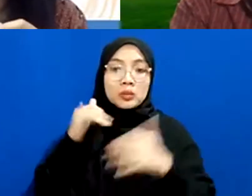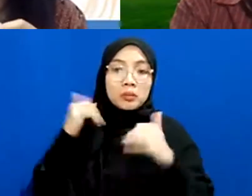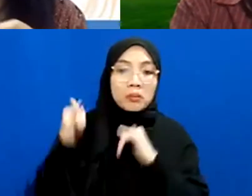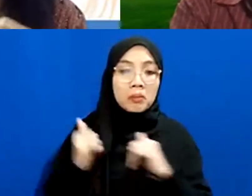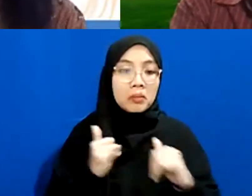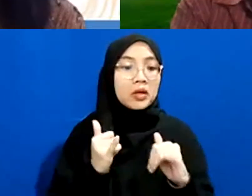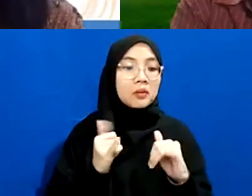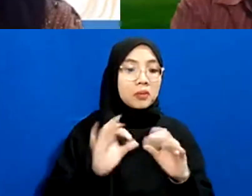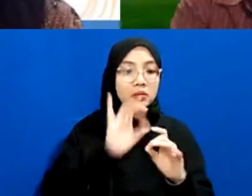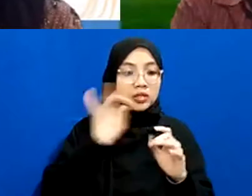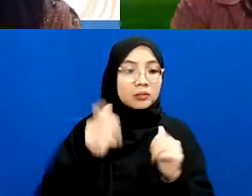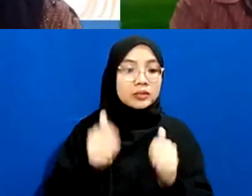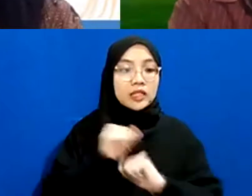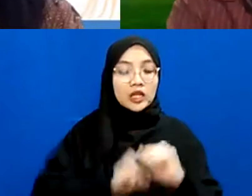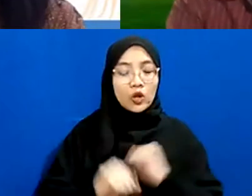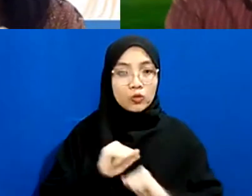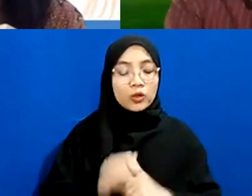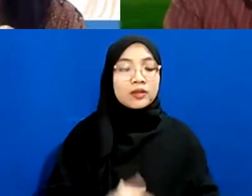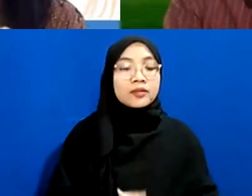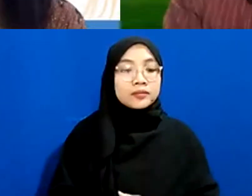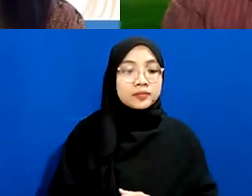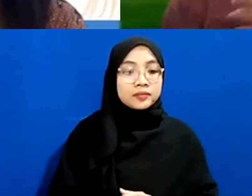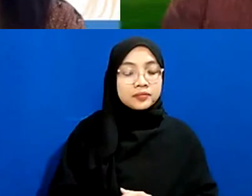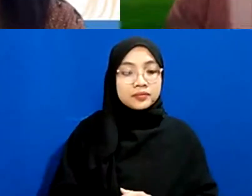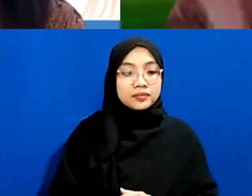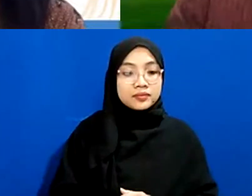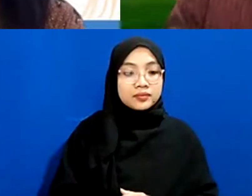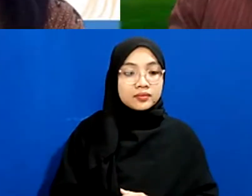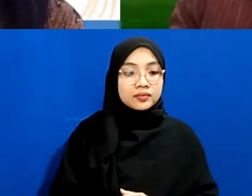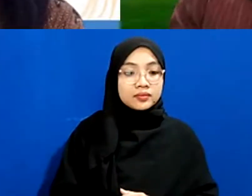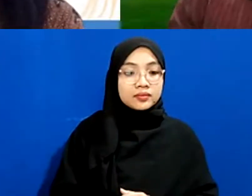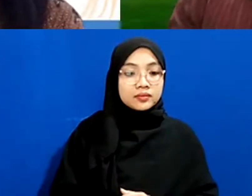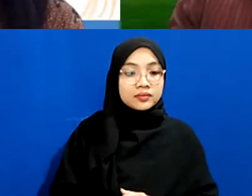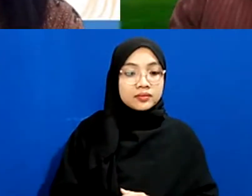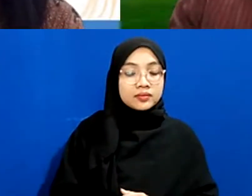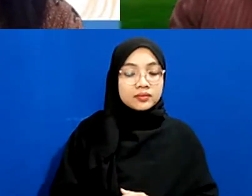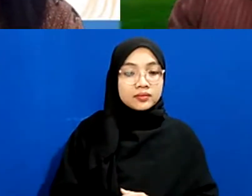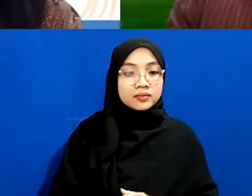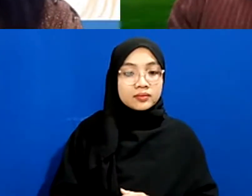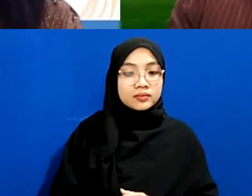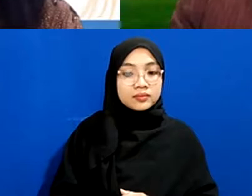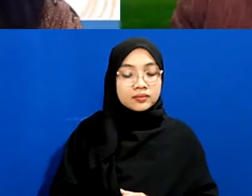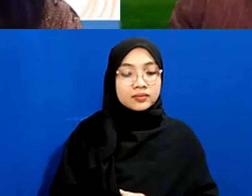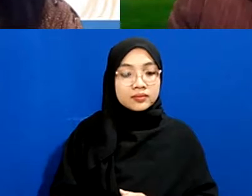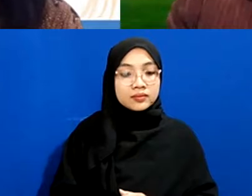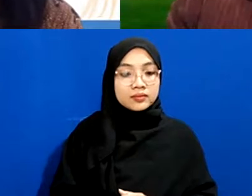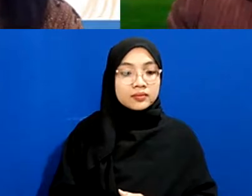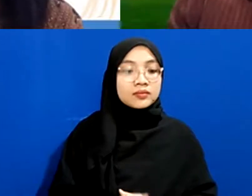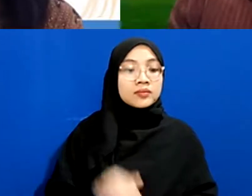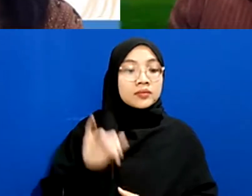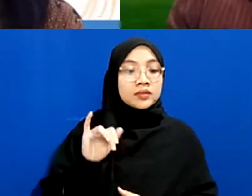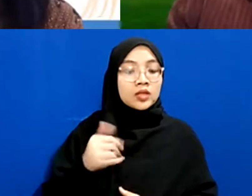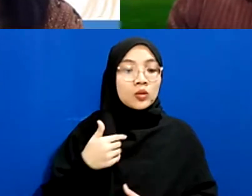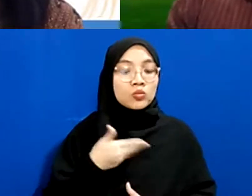two questions. Yeah. I was going to say, the other thing about working with the adolescents is that they're possibly at an age where you can say to